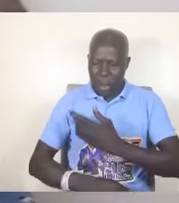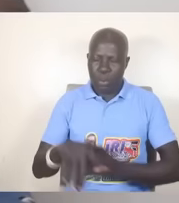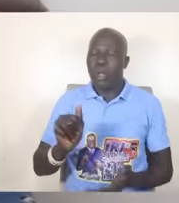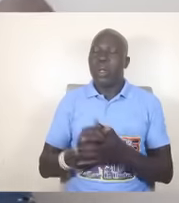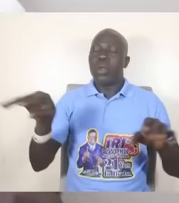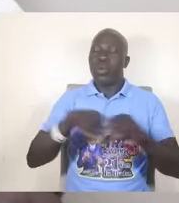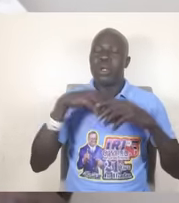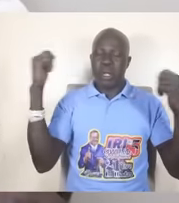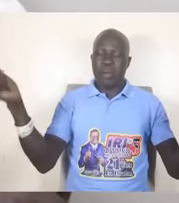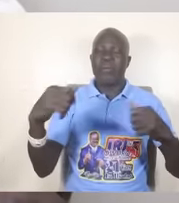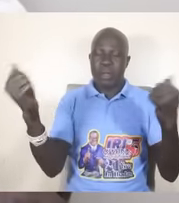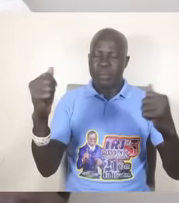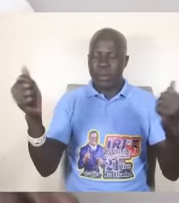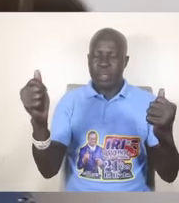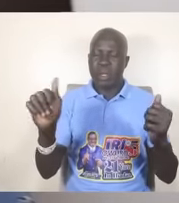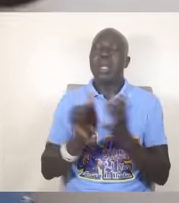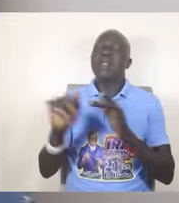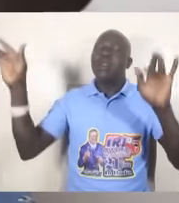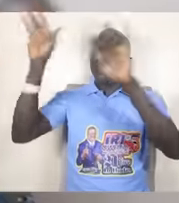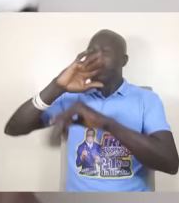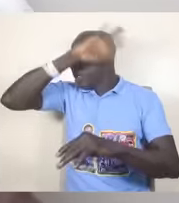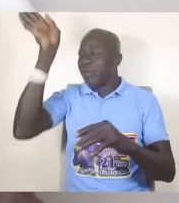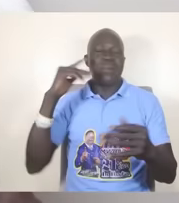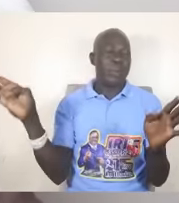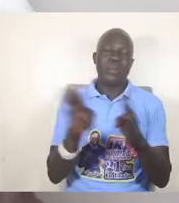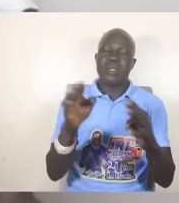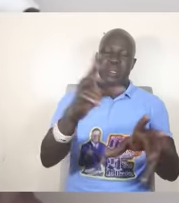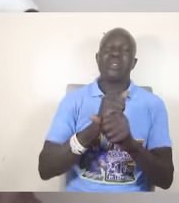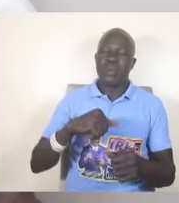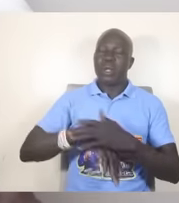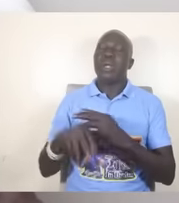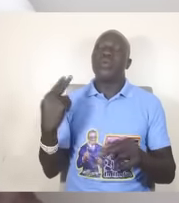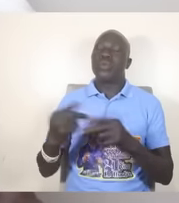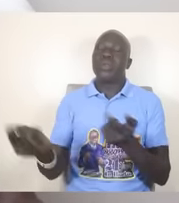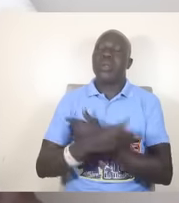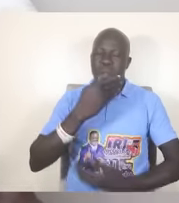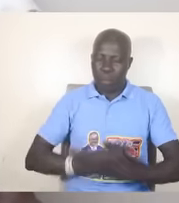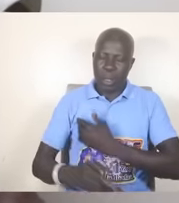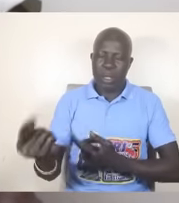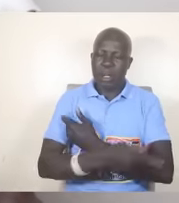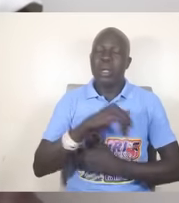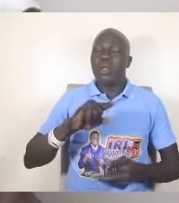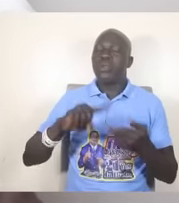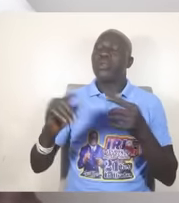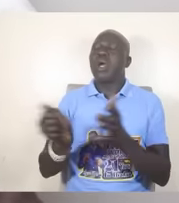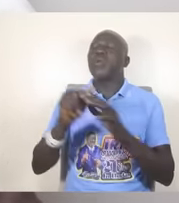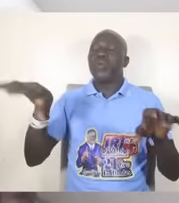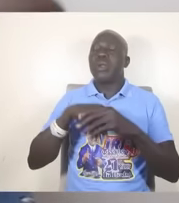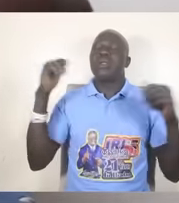I pray for birthday celebration. The people celebrate where they are.